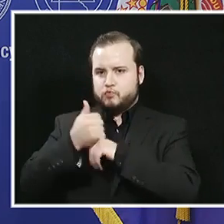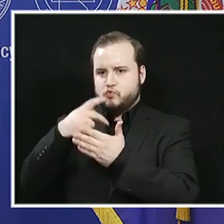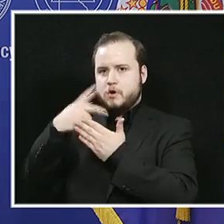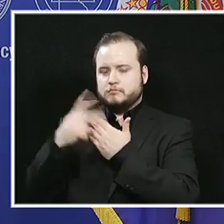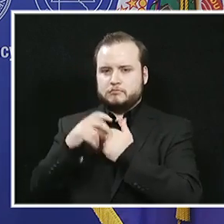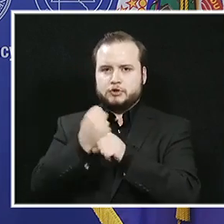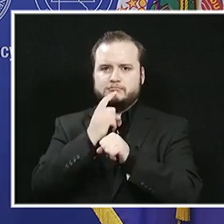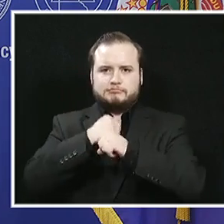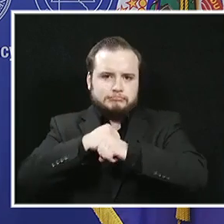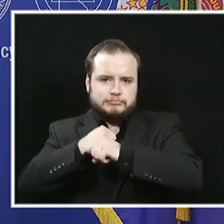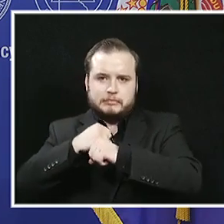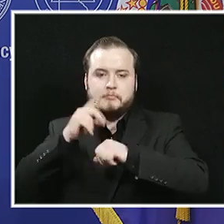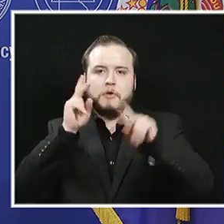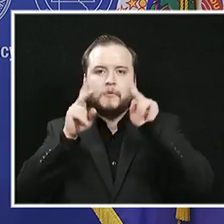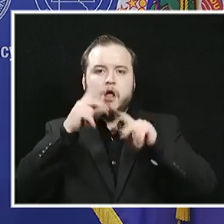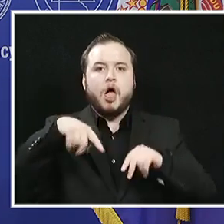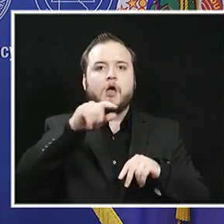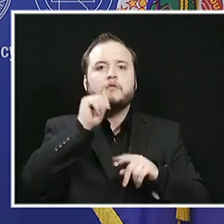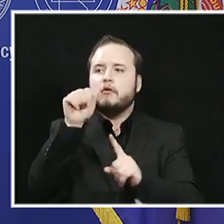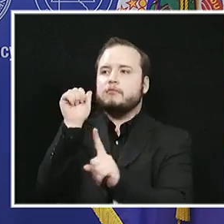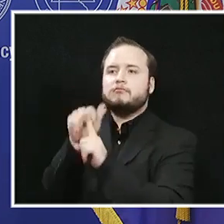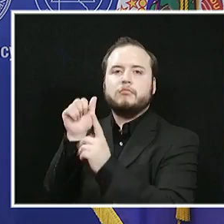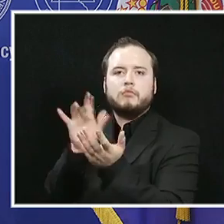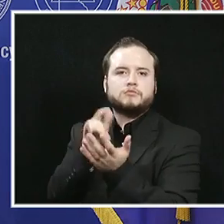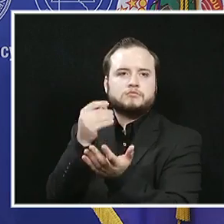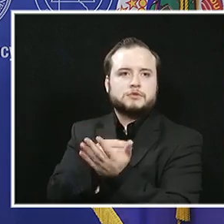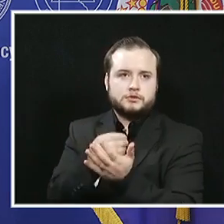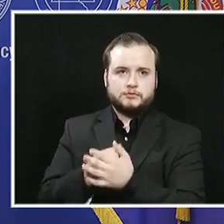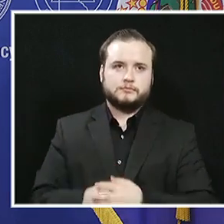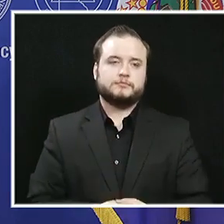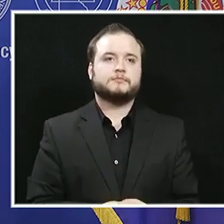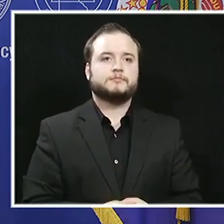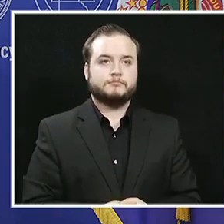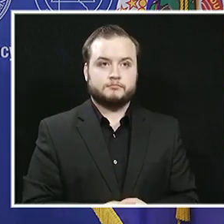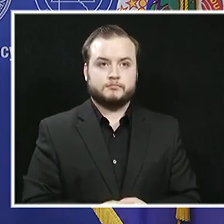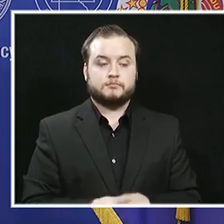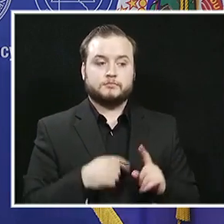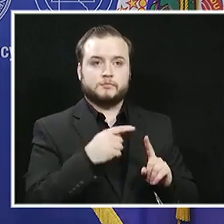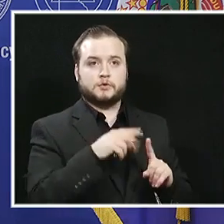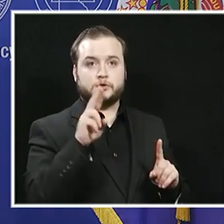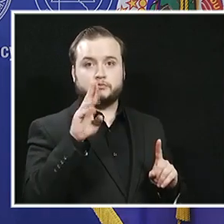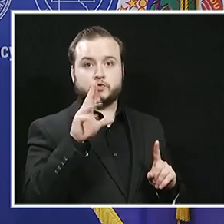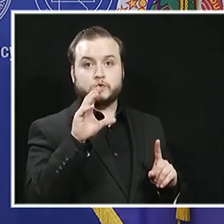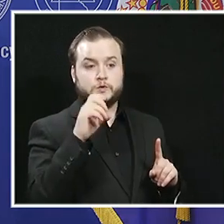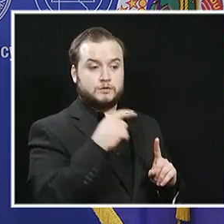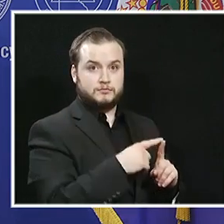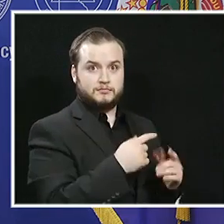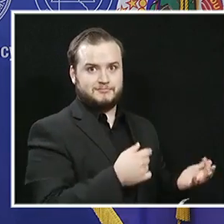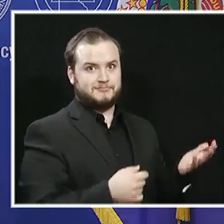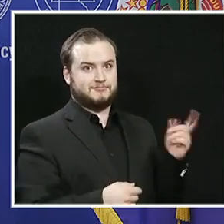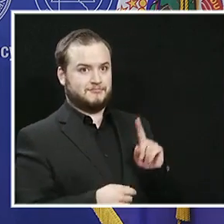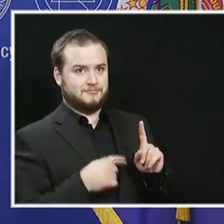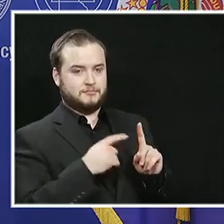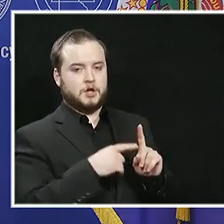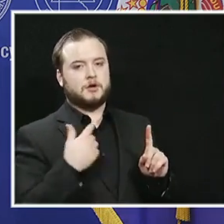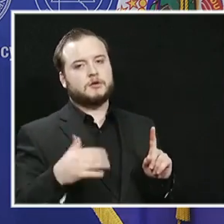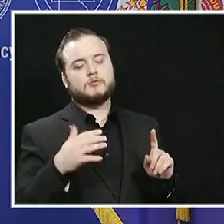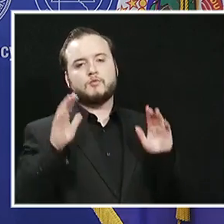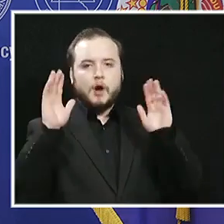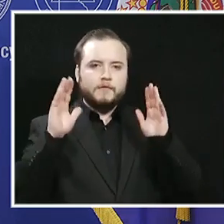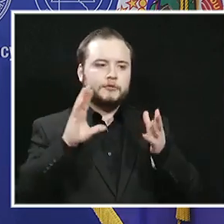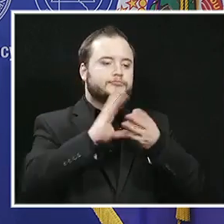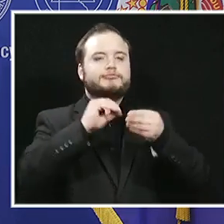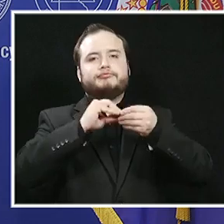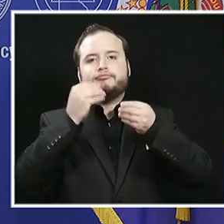need. So with that, I want to introduce Bruce Nostad. We're really, really thrilled to have Bruce here today. He's been a great voice for Minnesota retailers, a real confidant and